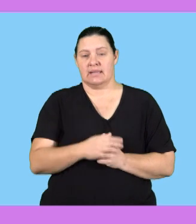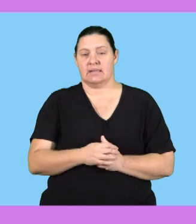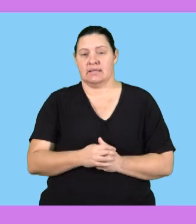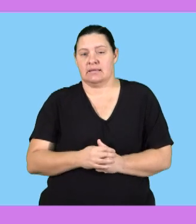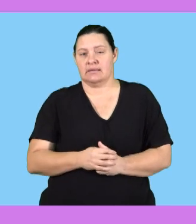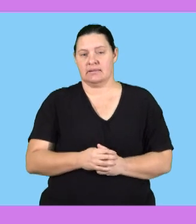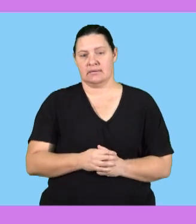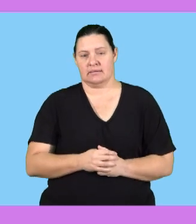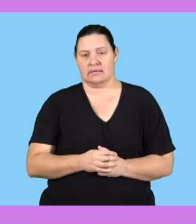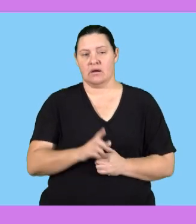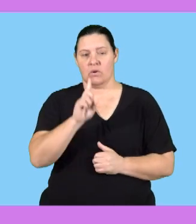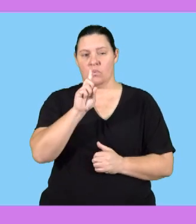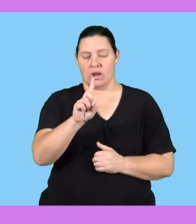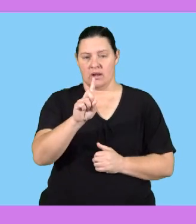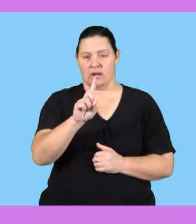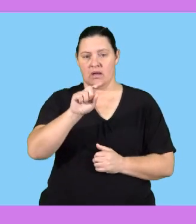then